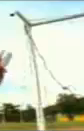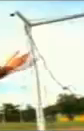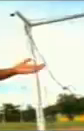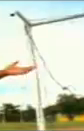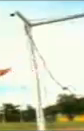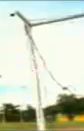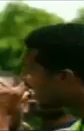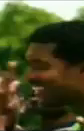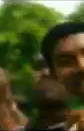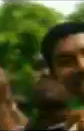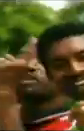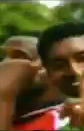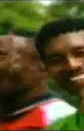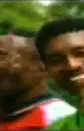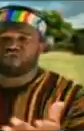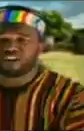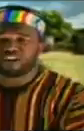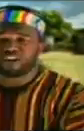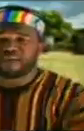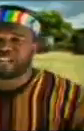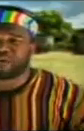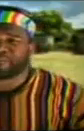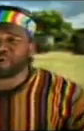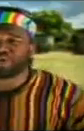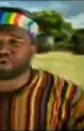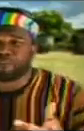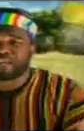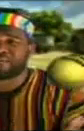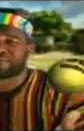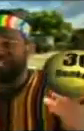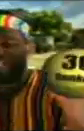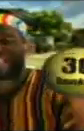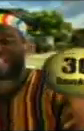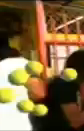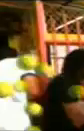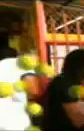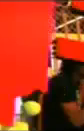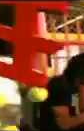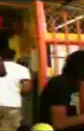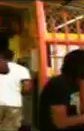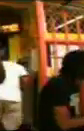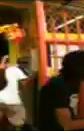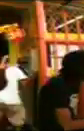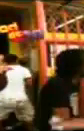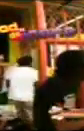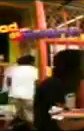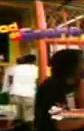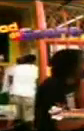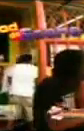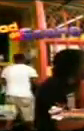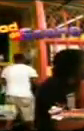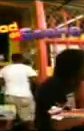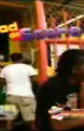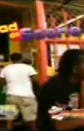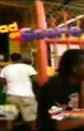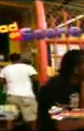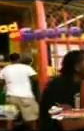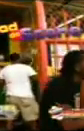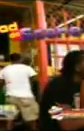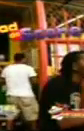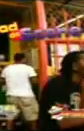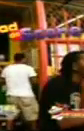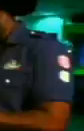monkey. You know the whole team run by the playway book to play him for 36. Kibwe say, read the seat and play playway. Make